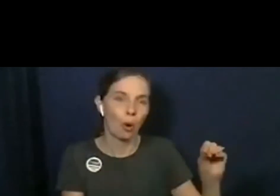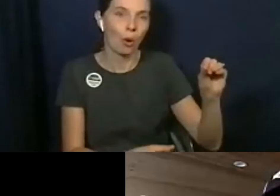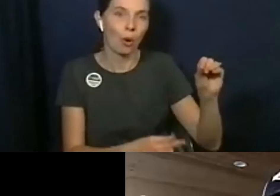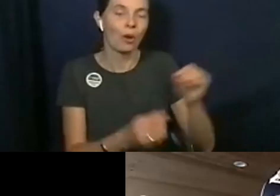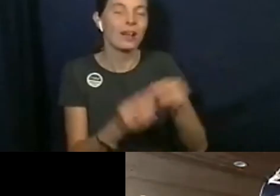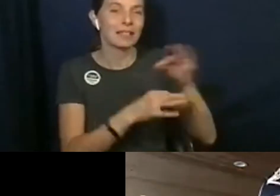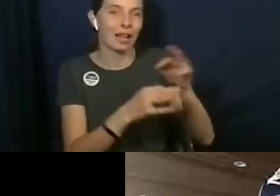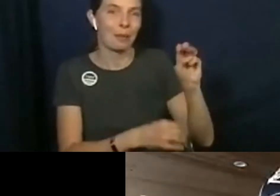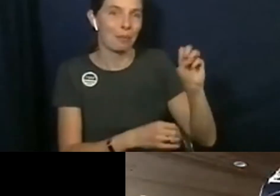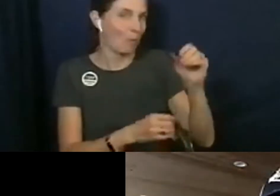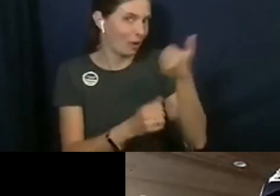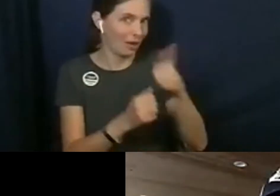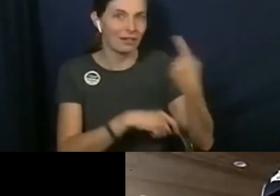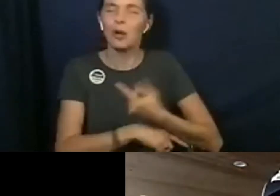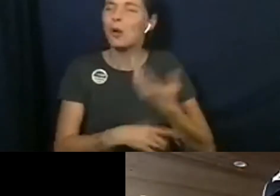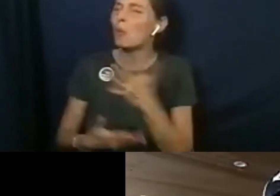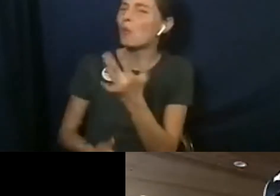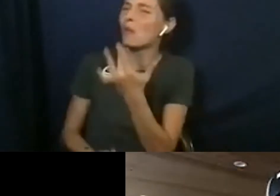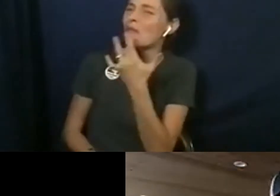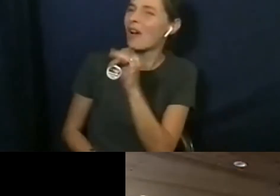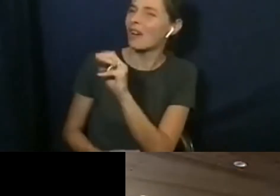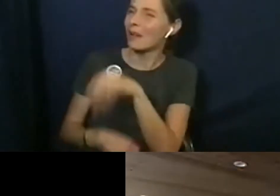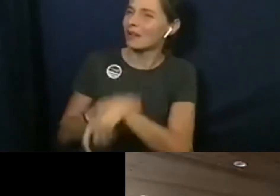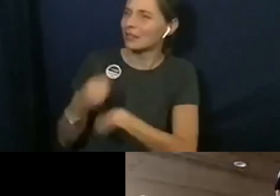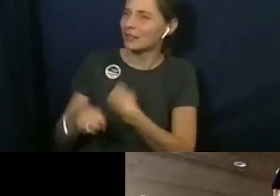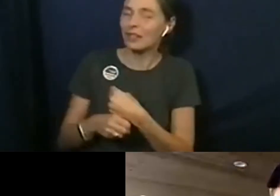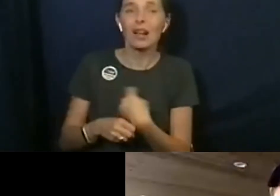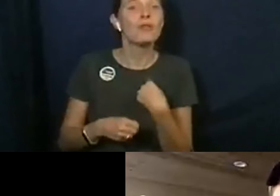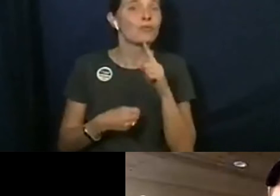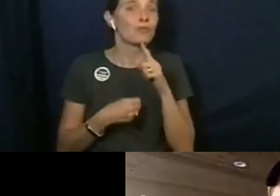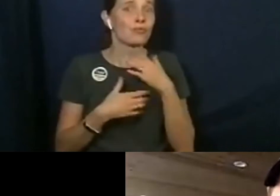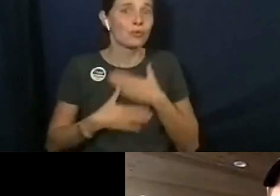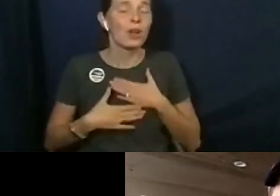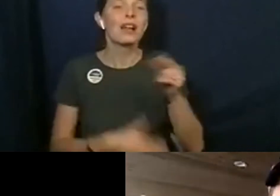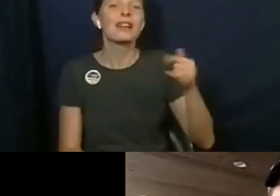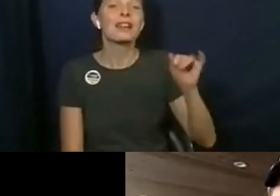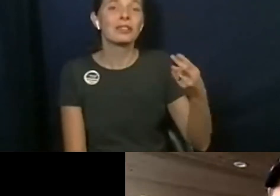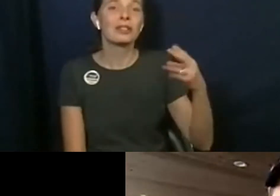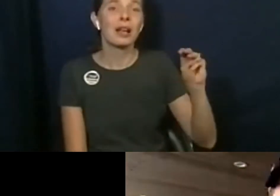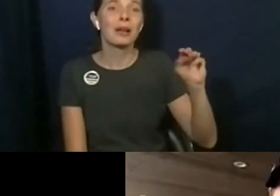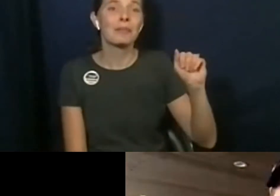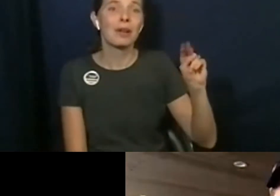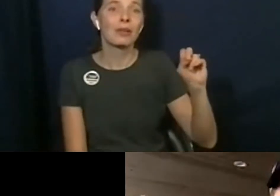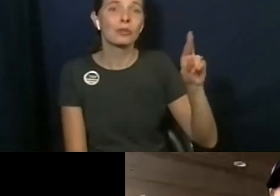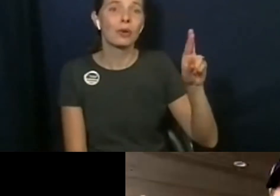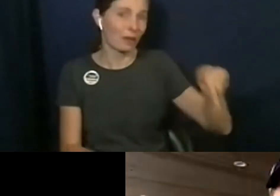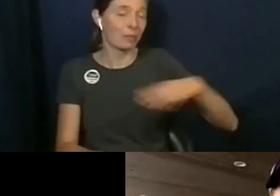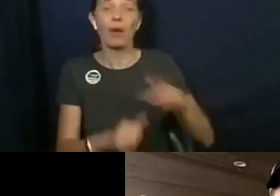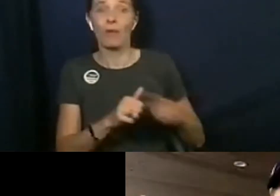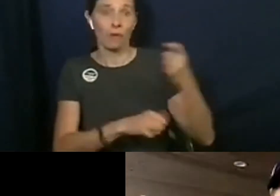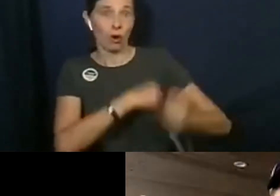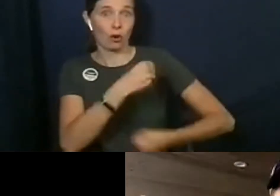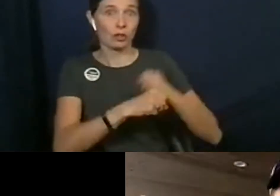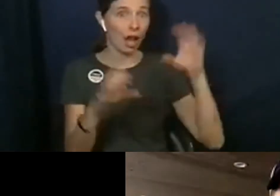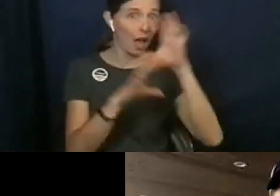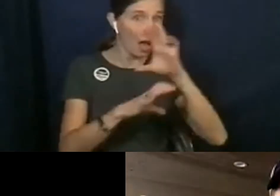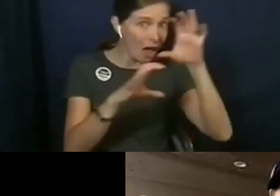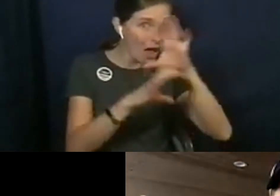This is the Gish montage. Stormtroopers on Halloween. For being weird with us.